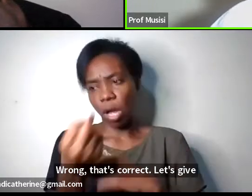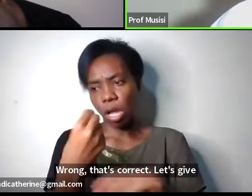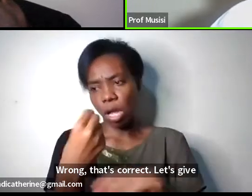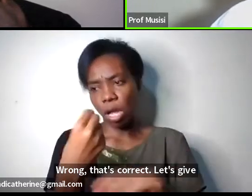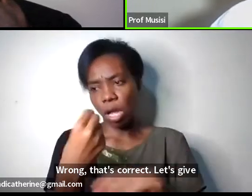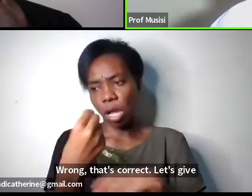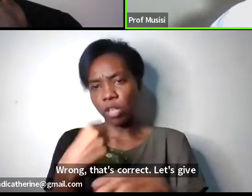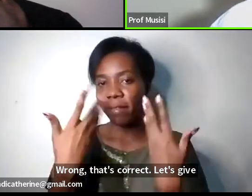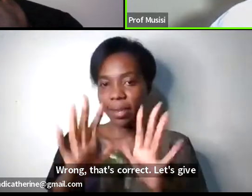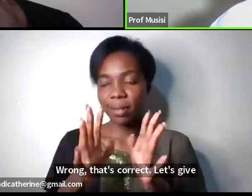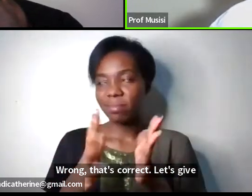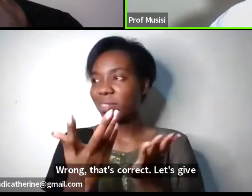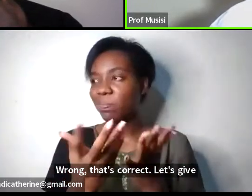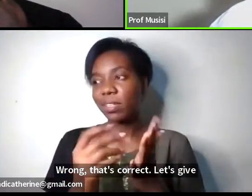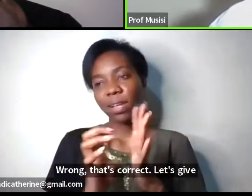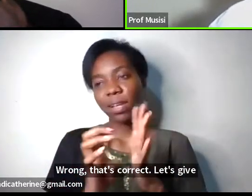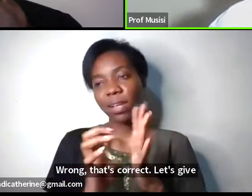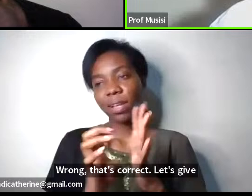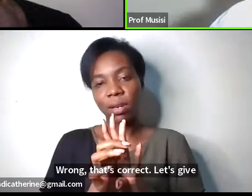example.